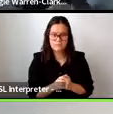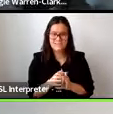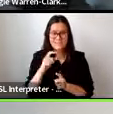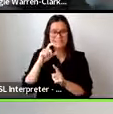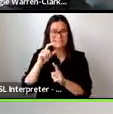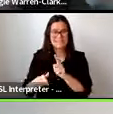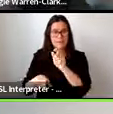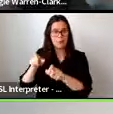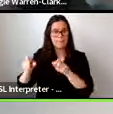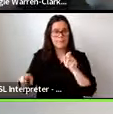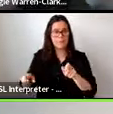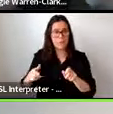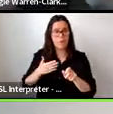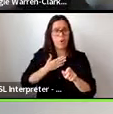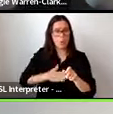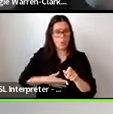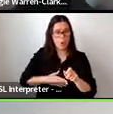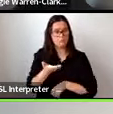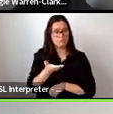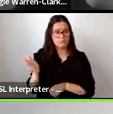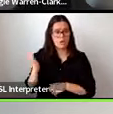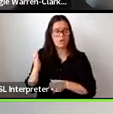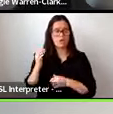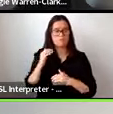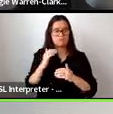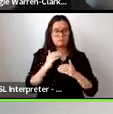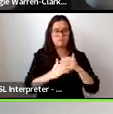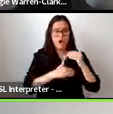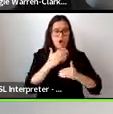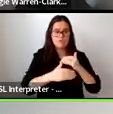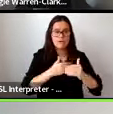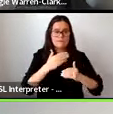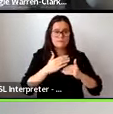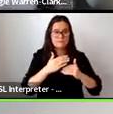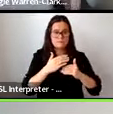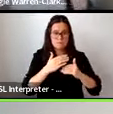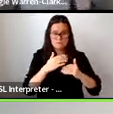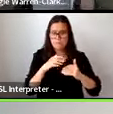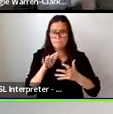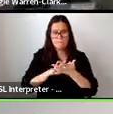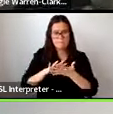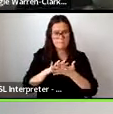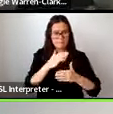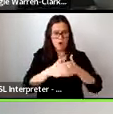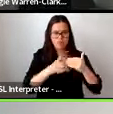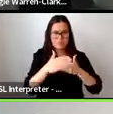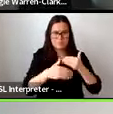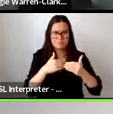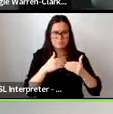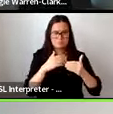disabled people to have an equal opportunity to achieve their goals and aspirations.